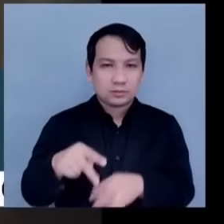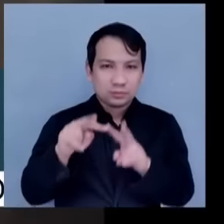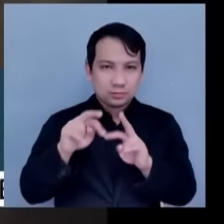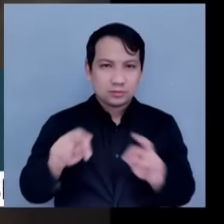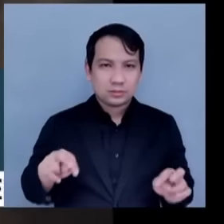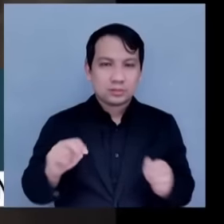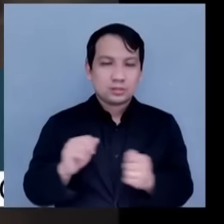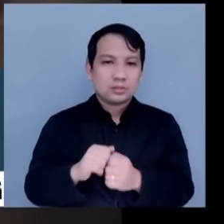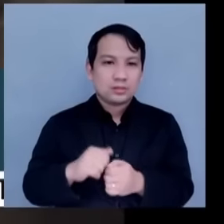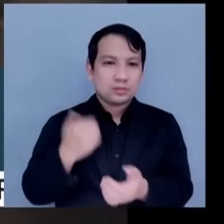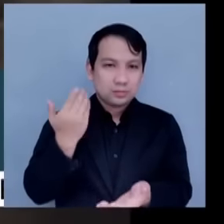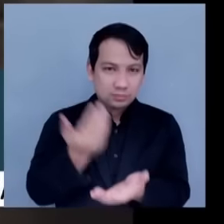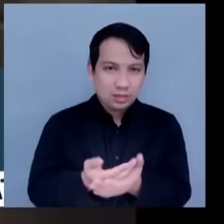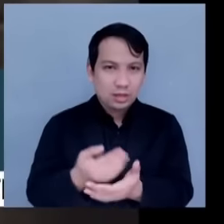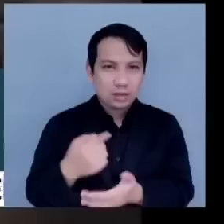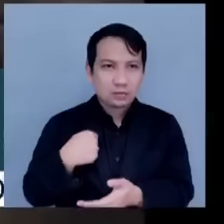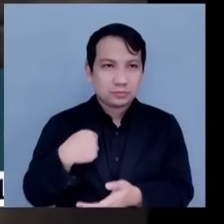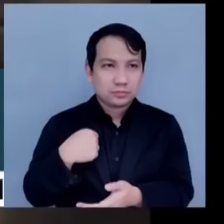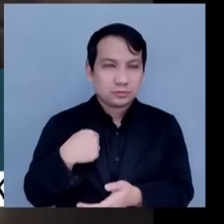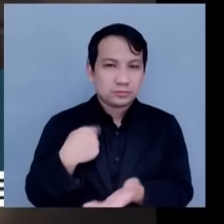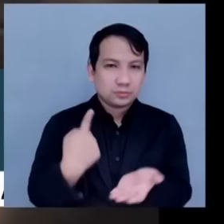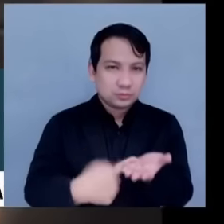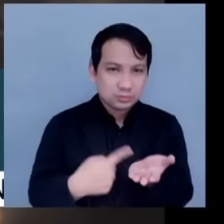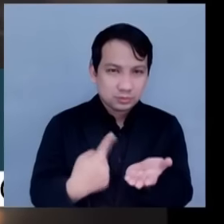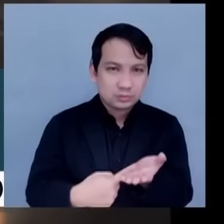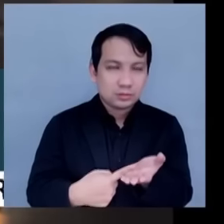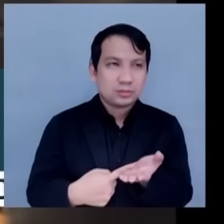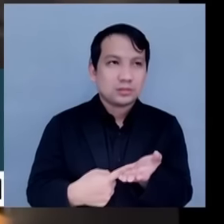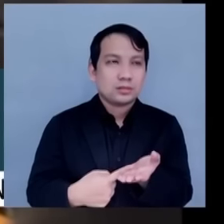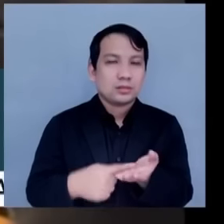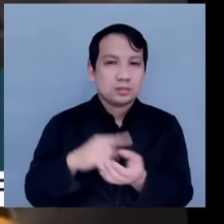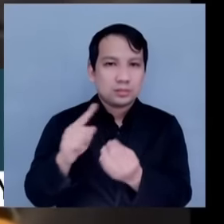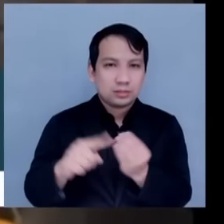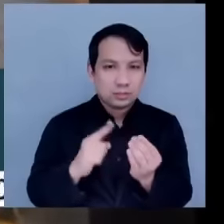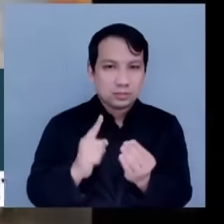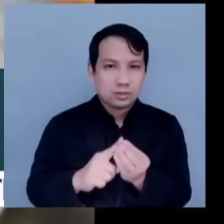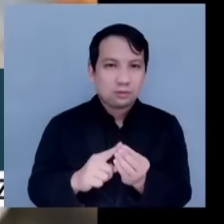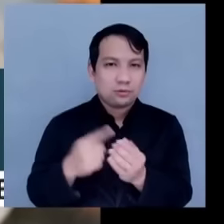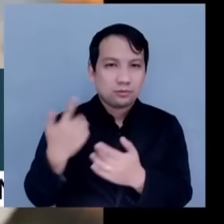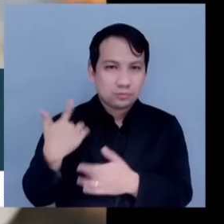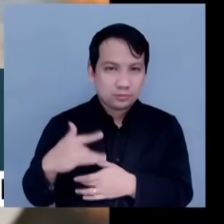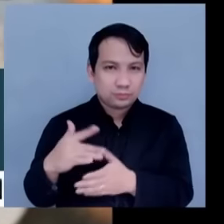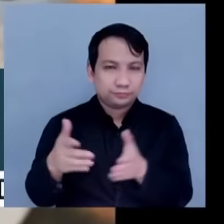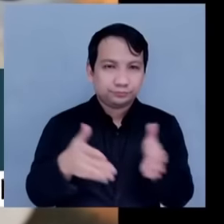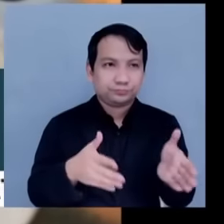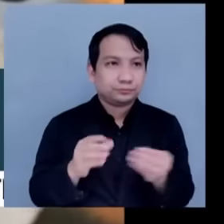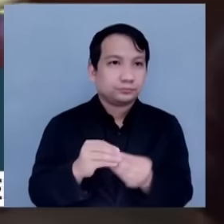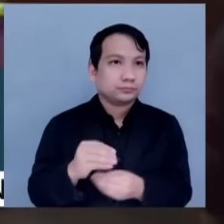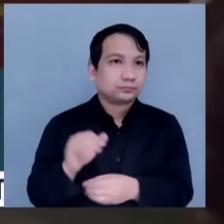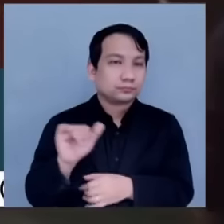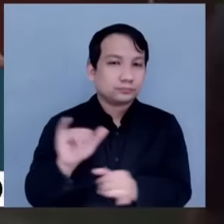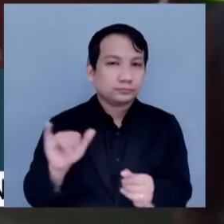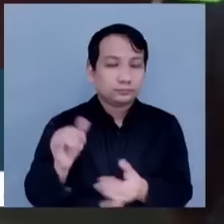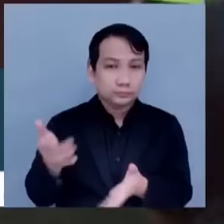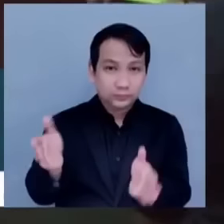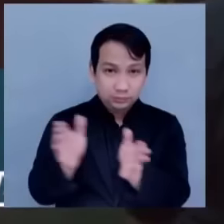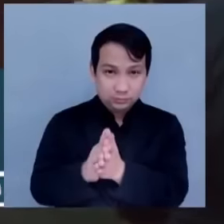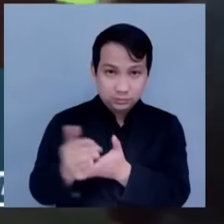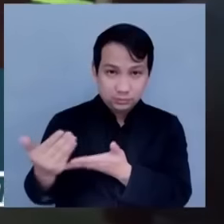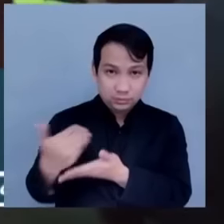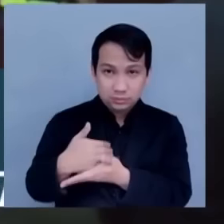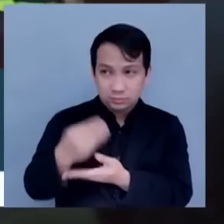where I will be able to discuss with her thoroughly about our strategy. And of course, I will ask her to tell